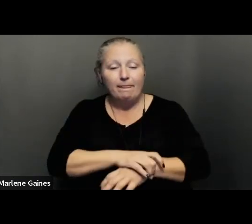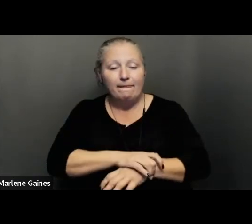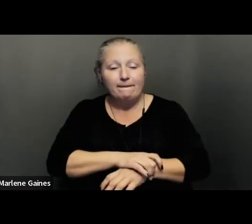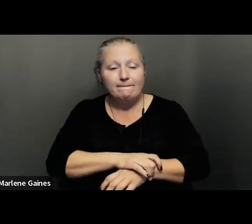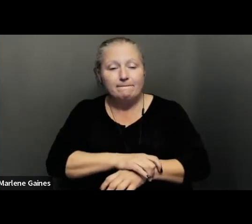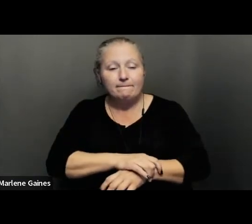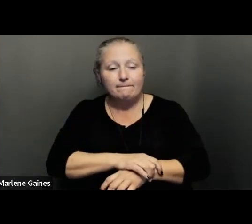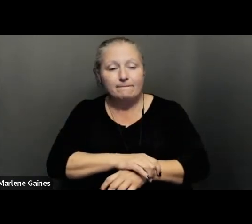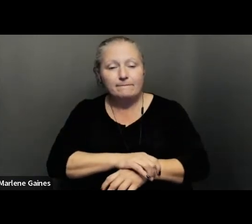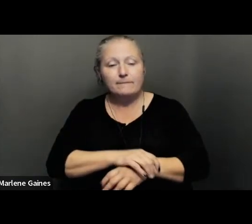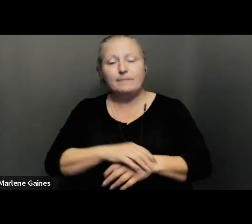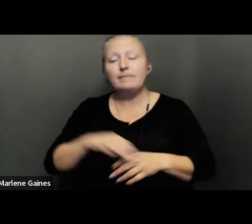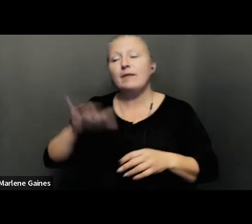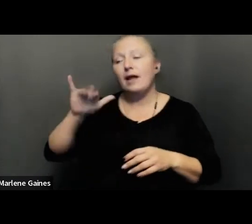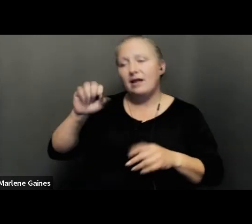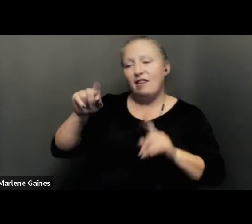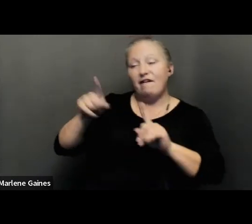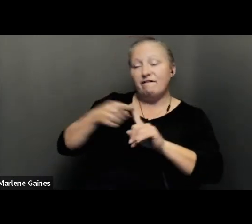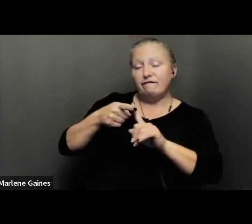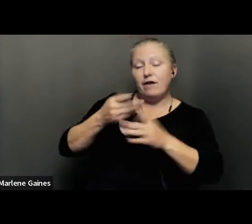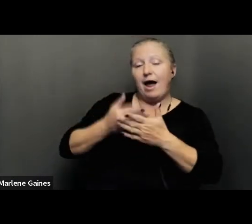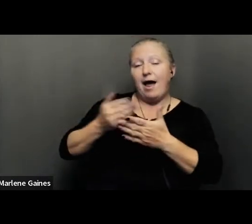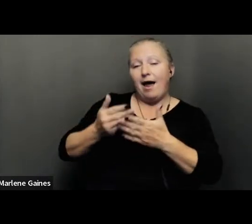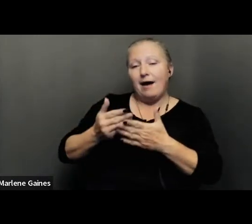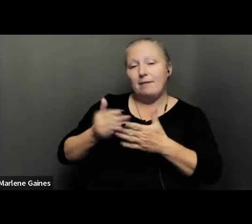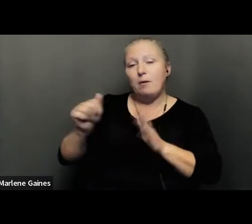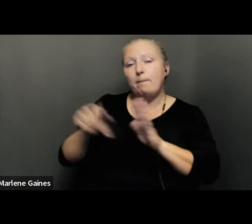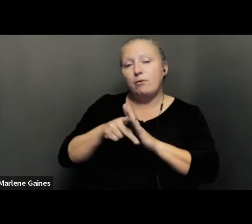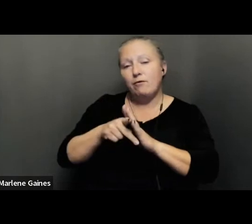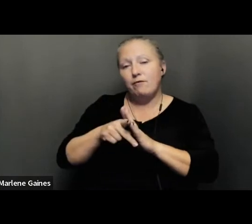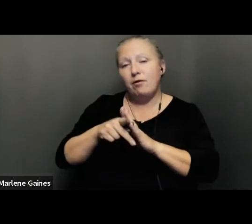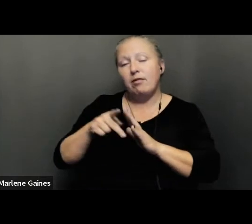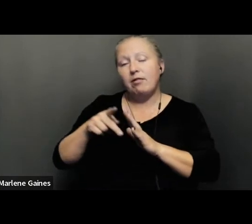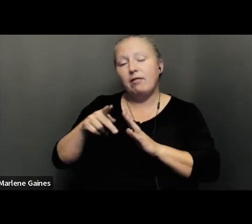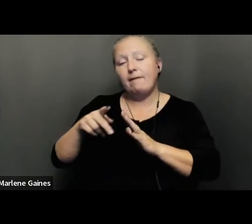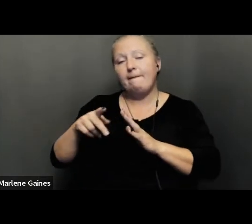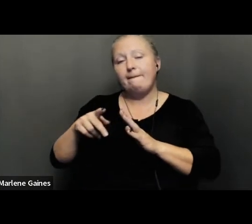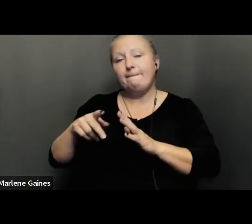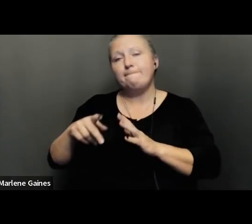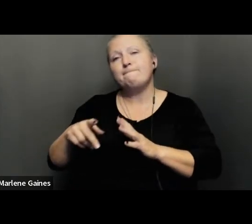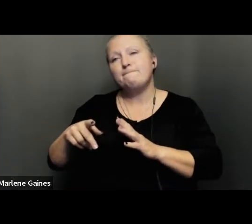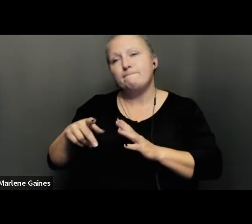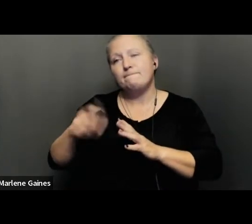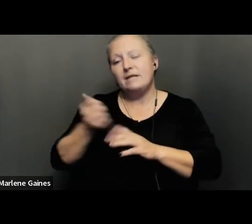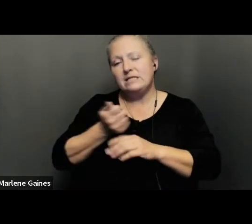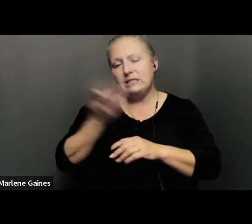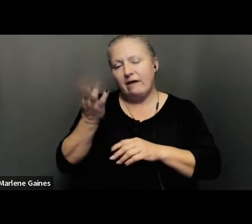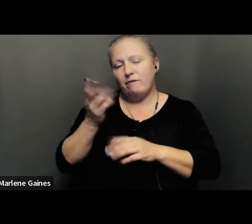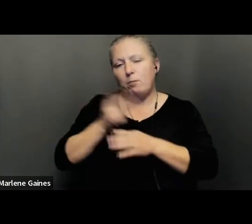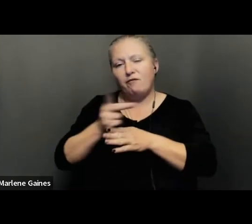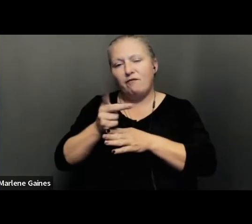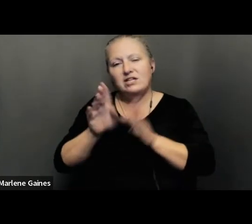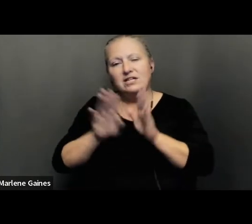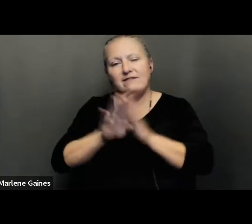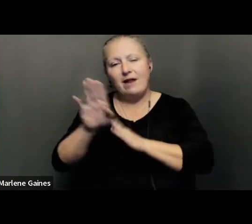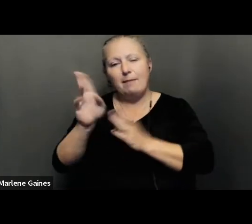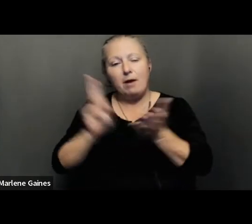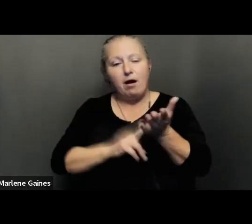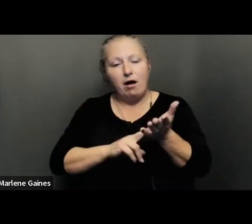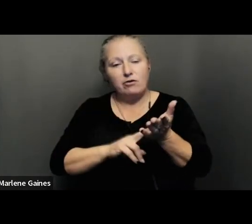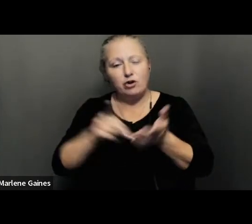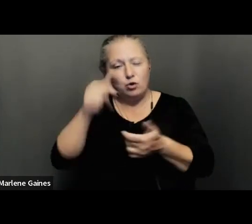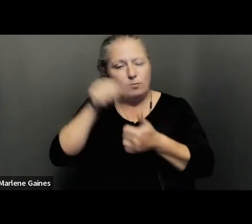Yes, so the first item here is the approval of several